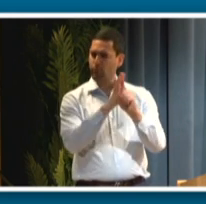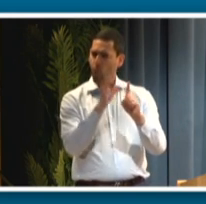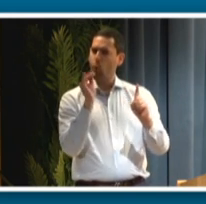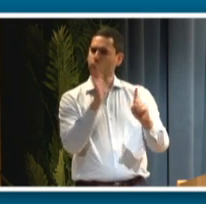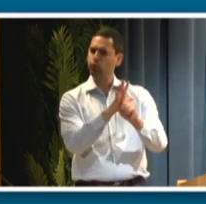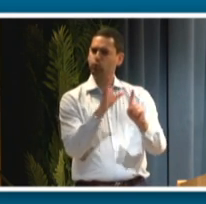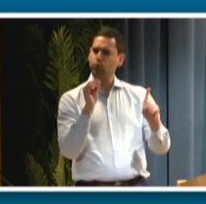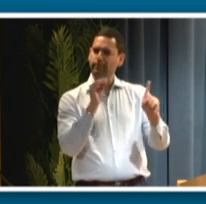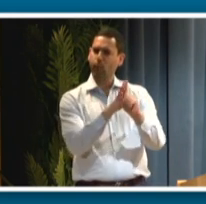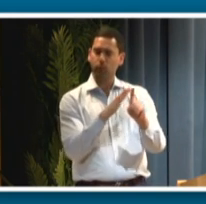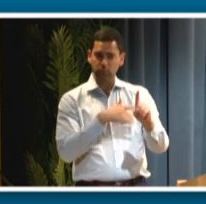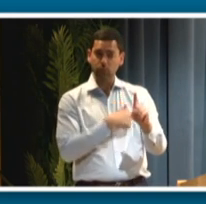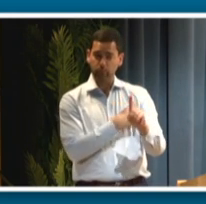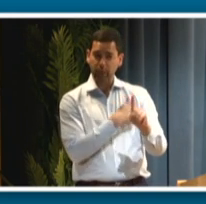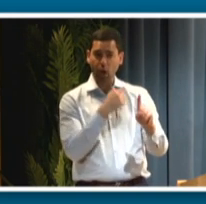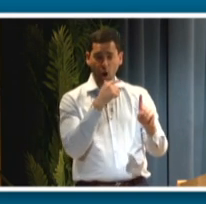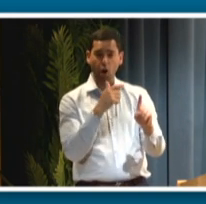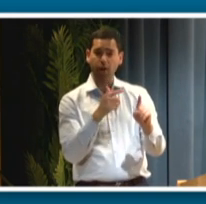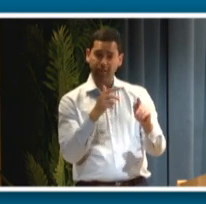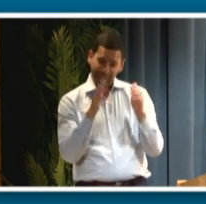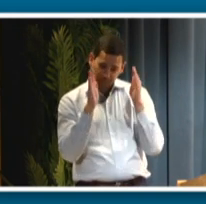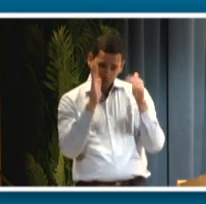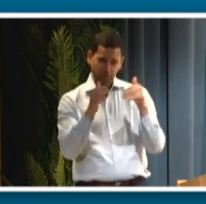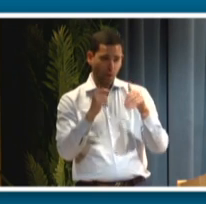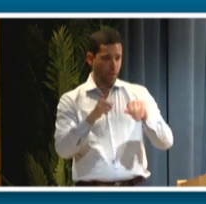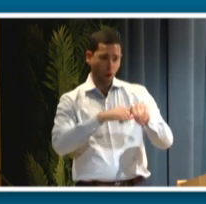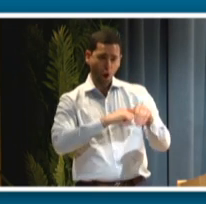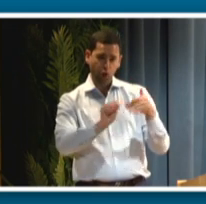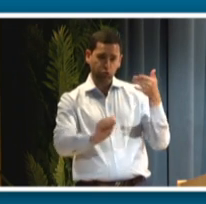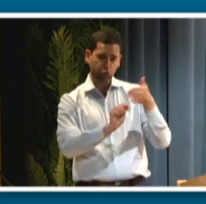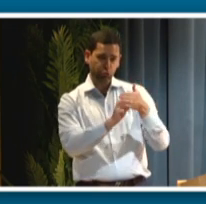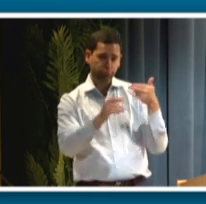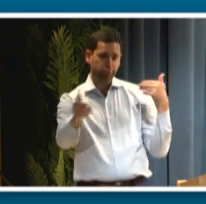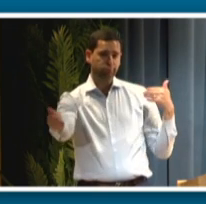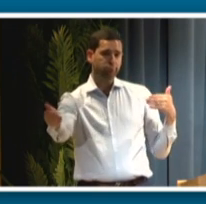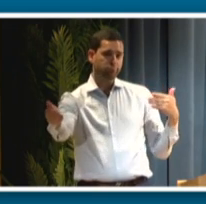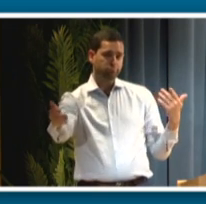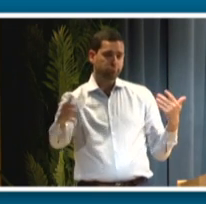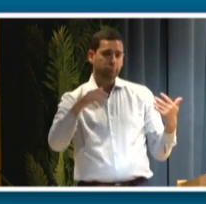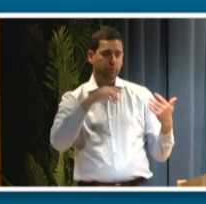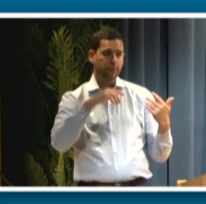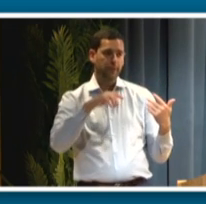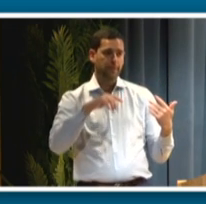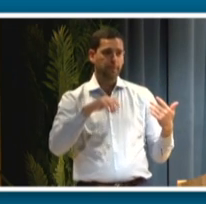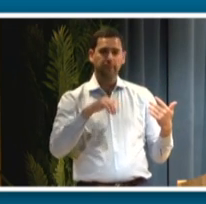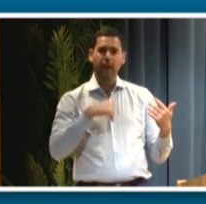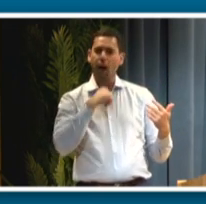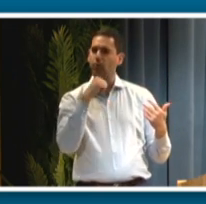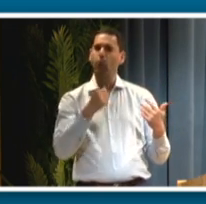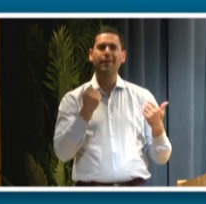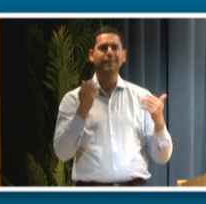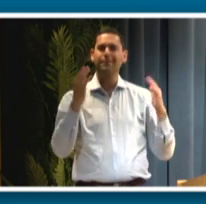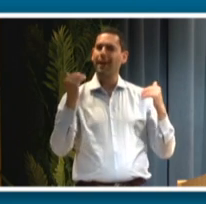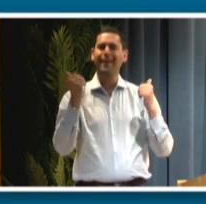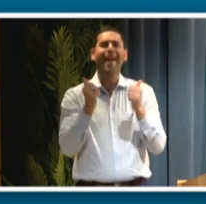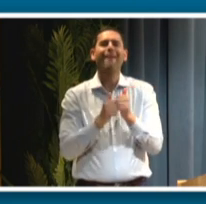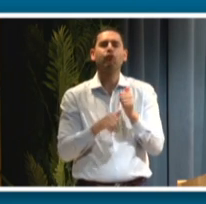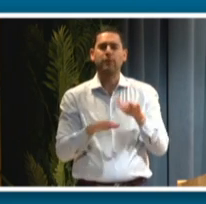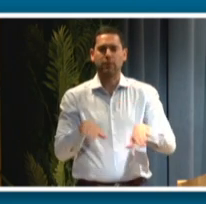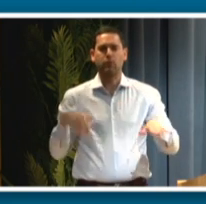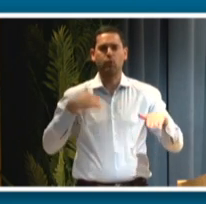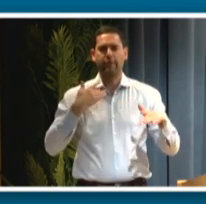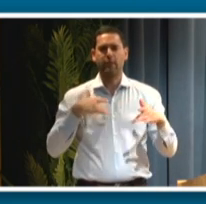long game. So I'm not expecting every kid to all of a sudden be like, you know what, dog, I do feel like I gotta cry, right? I'm ready, right?